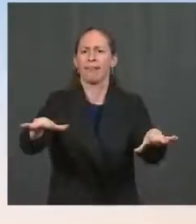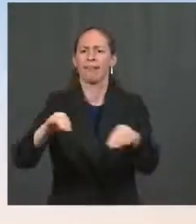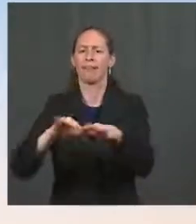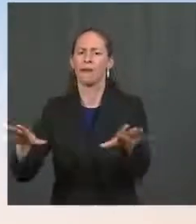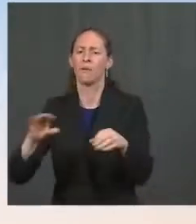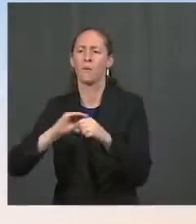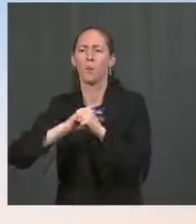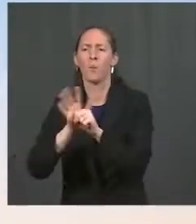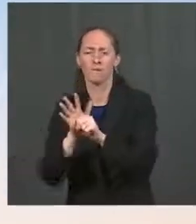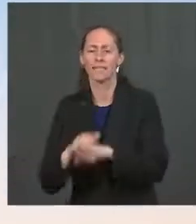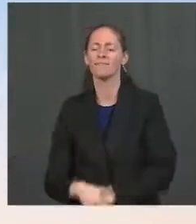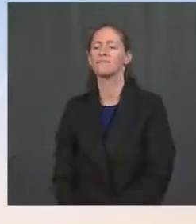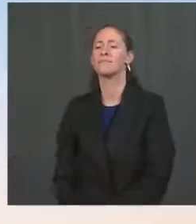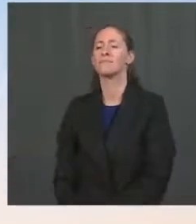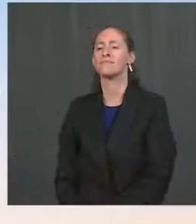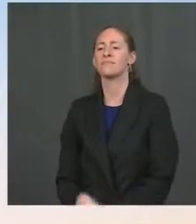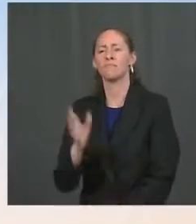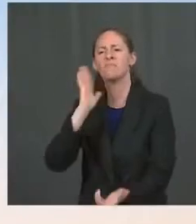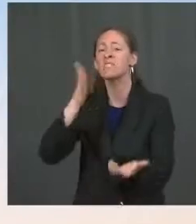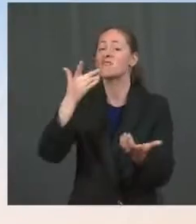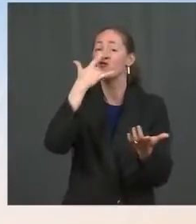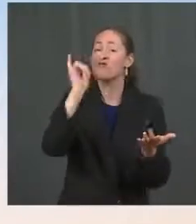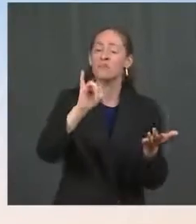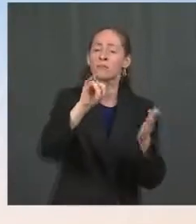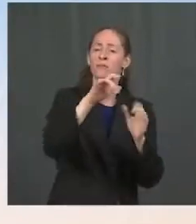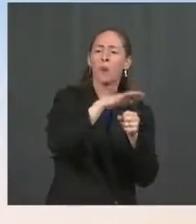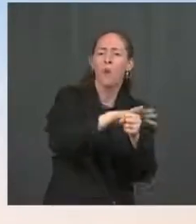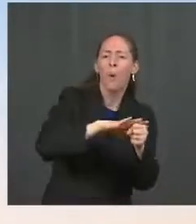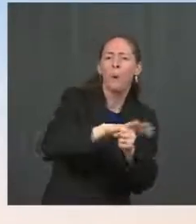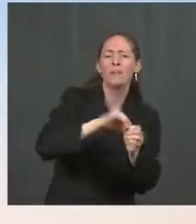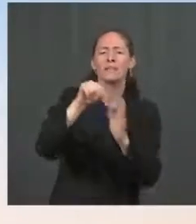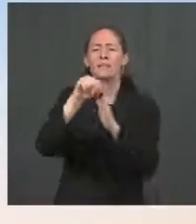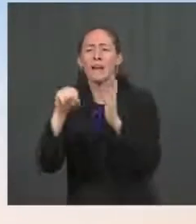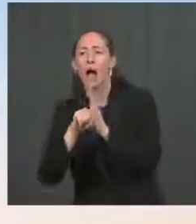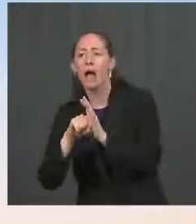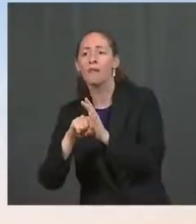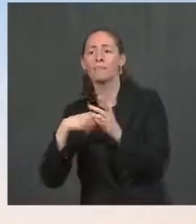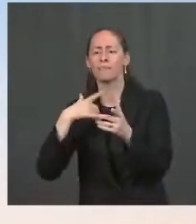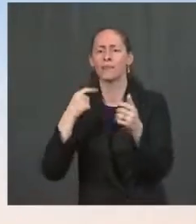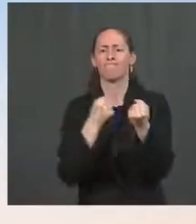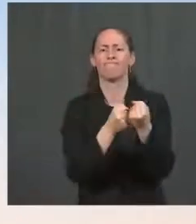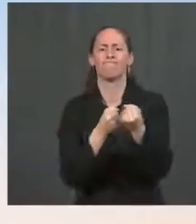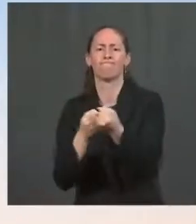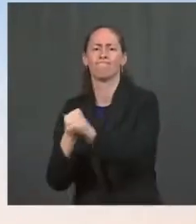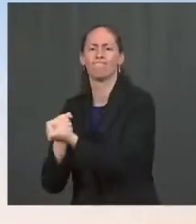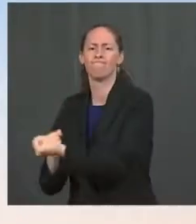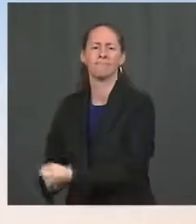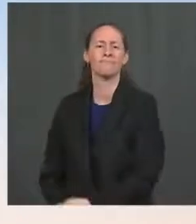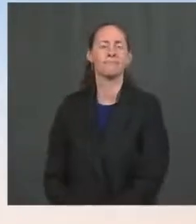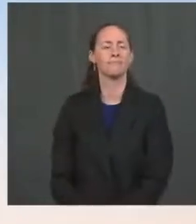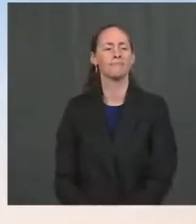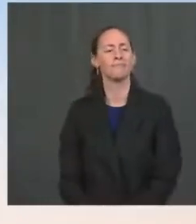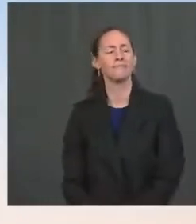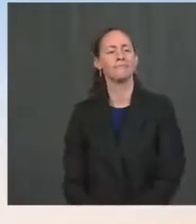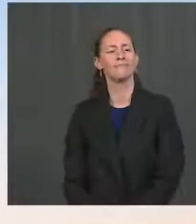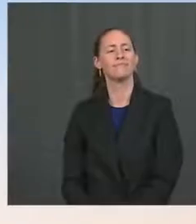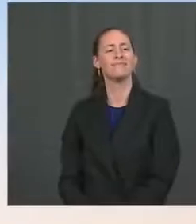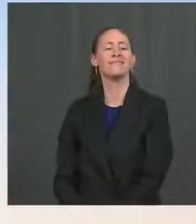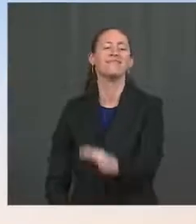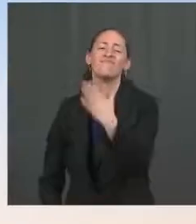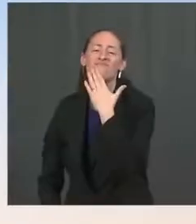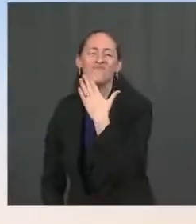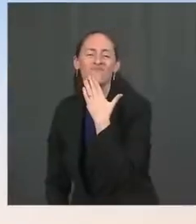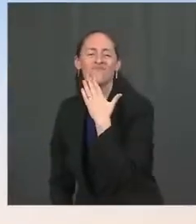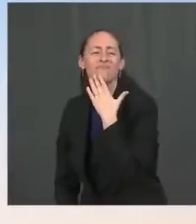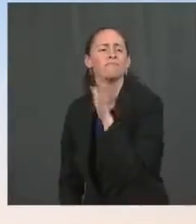communities to implement these proposals. Go ahead. Thanks, Jen. The original mandate for federal workers that included